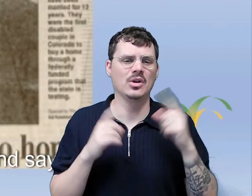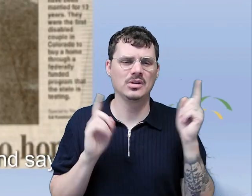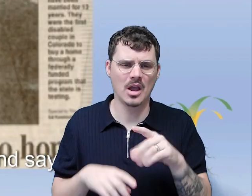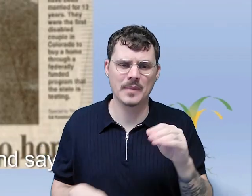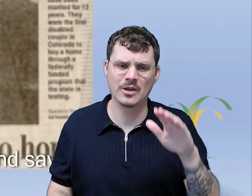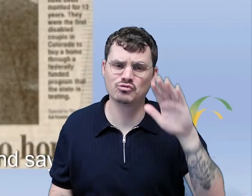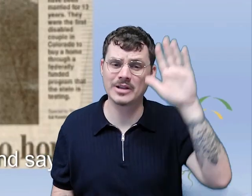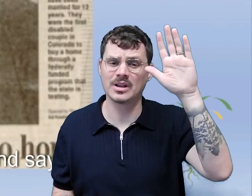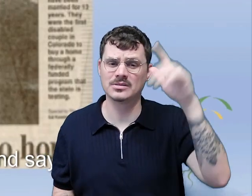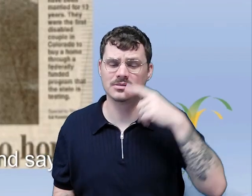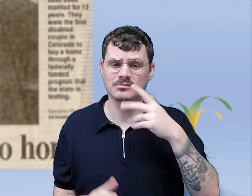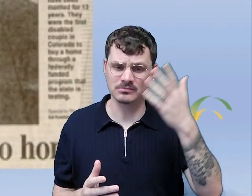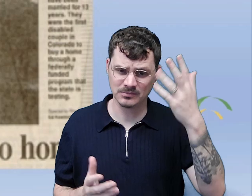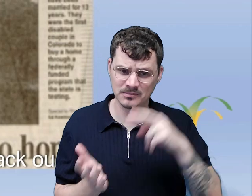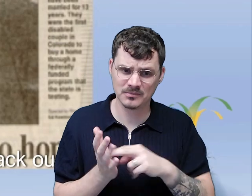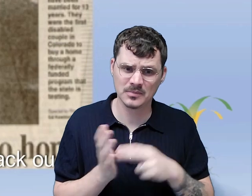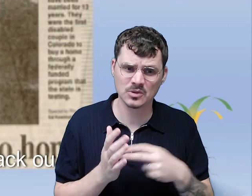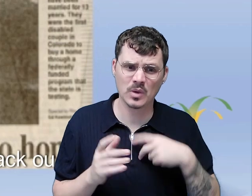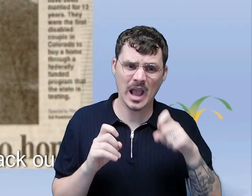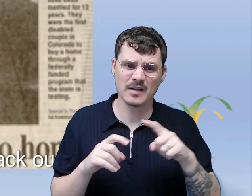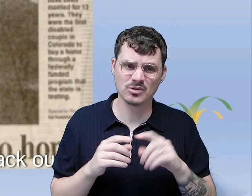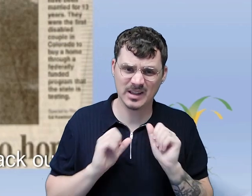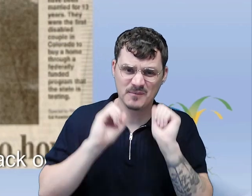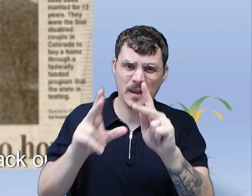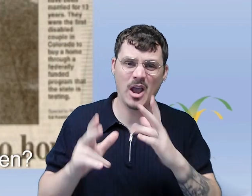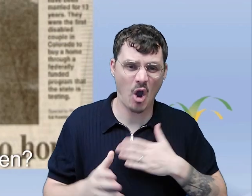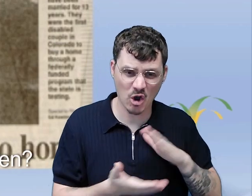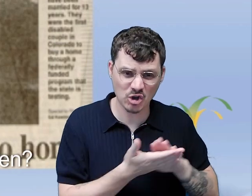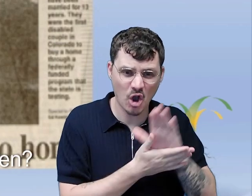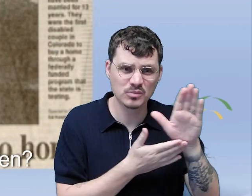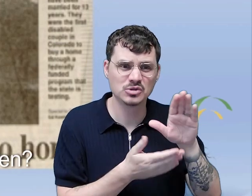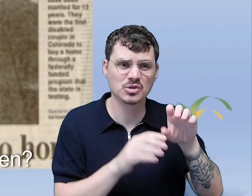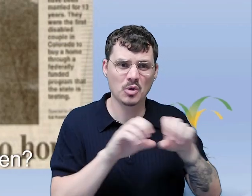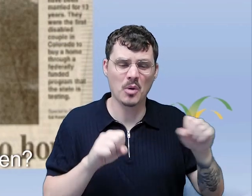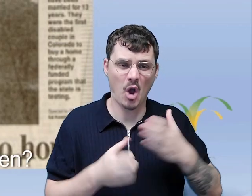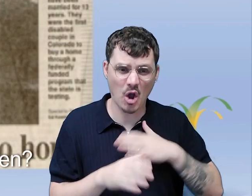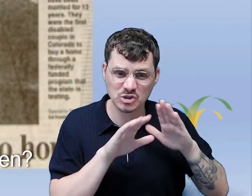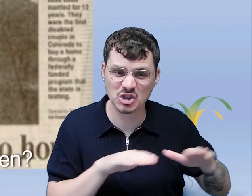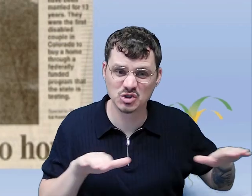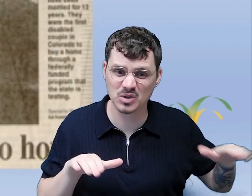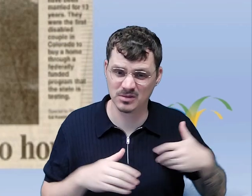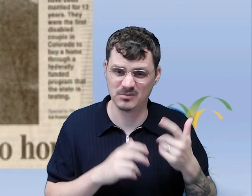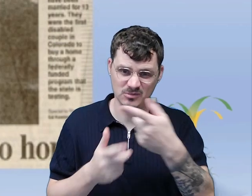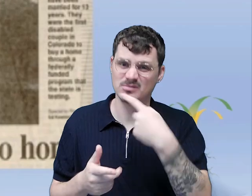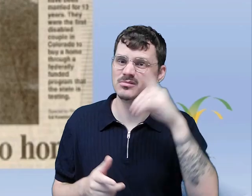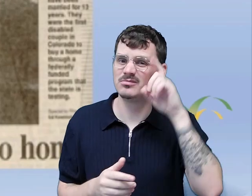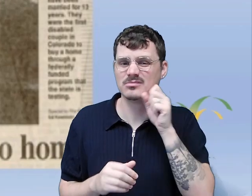to raise their hands and say, so, does that mean we have to give back our college diplomas and our children?